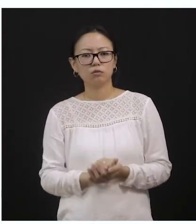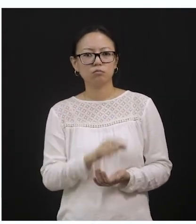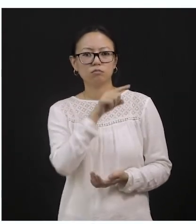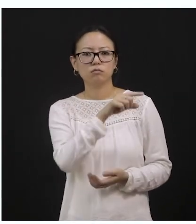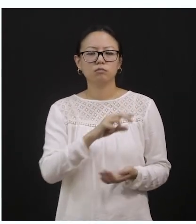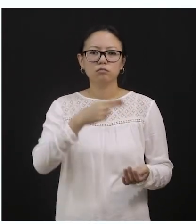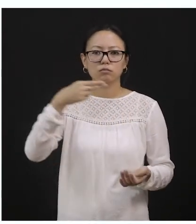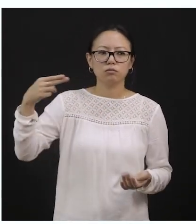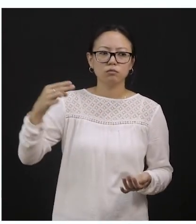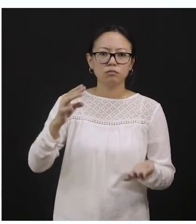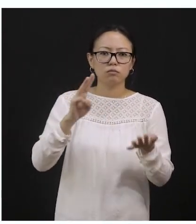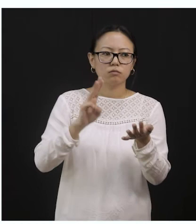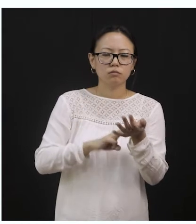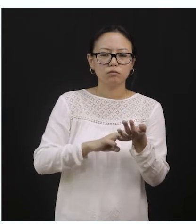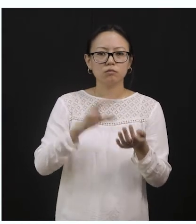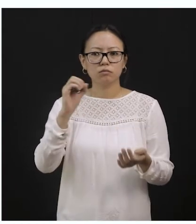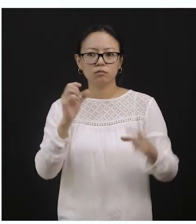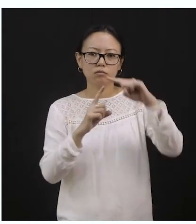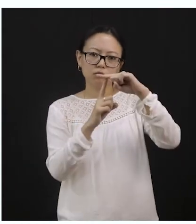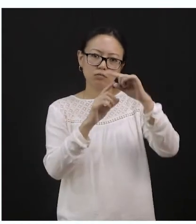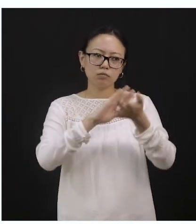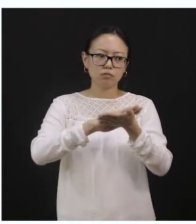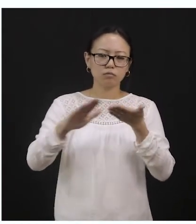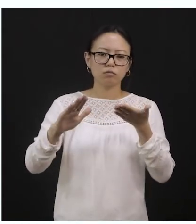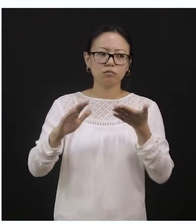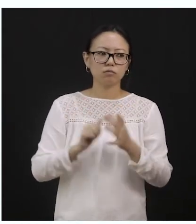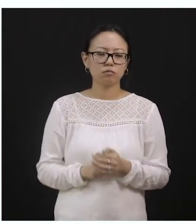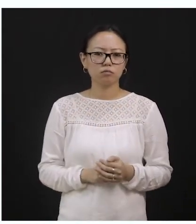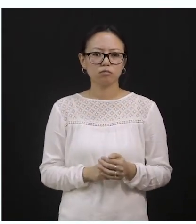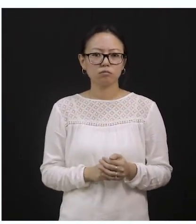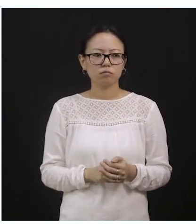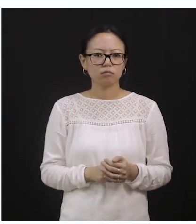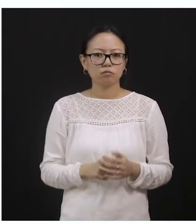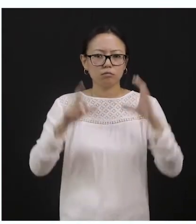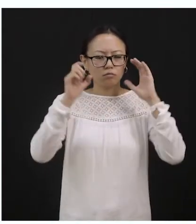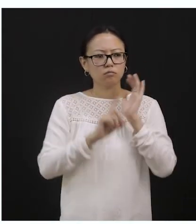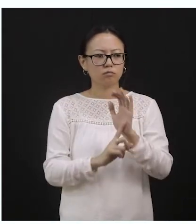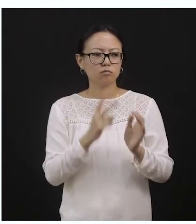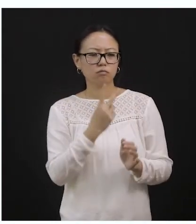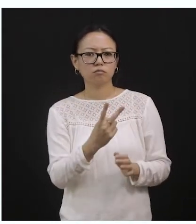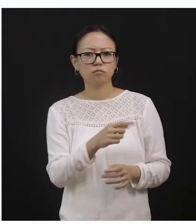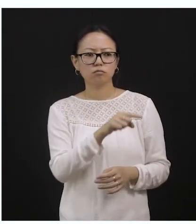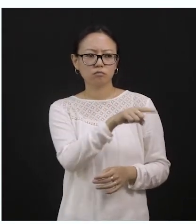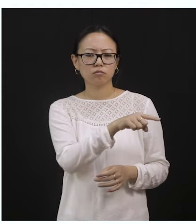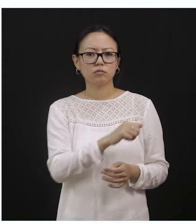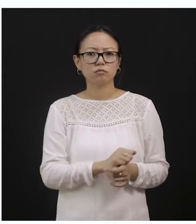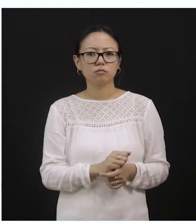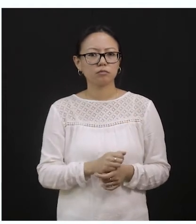M-O-T-H. Moth. Now, this moth, this is a male moth. This is how a male moth looks